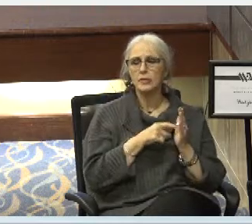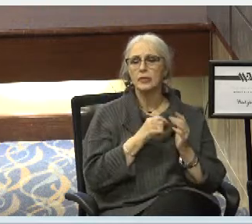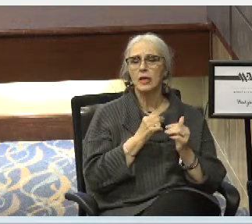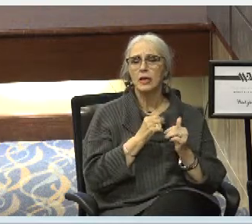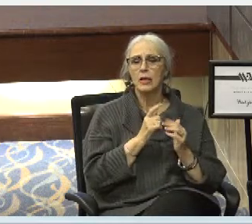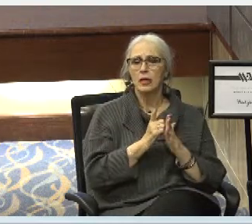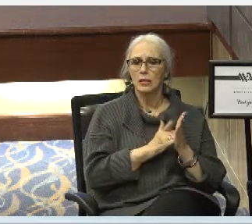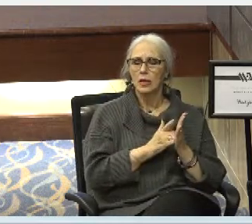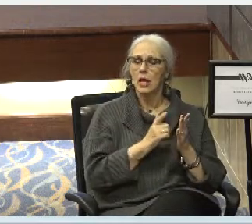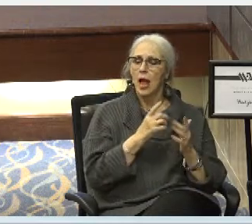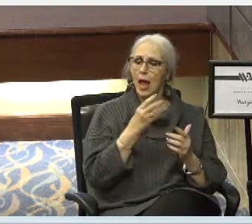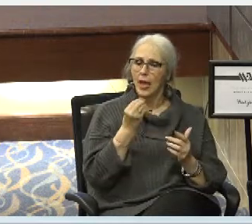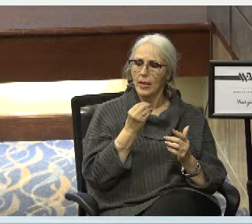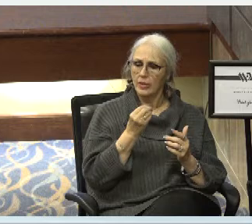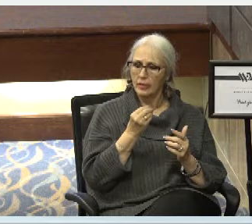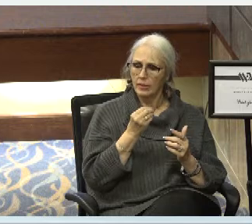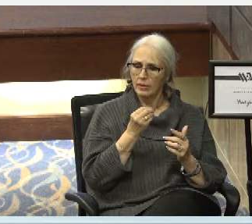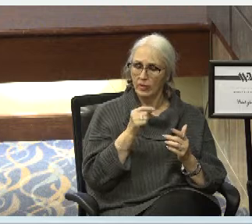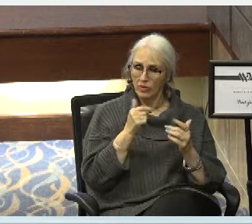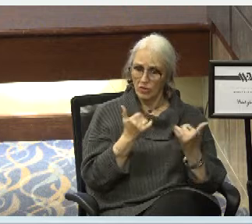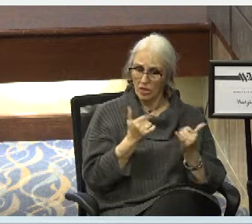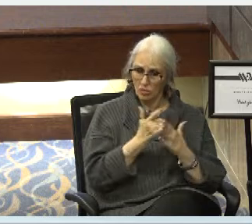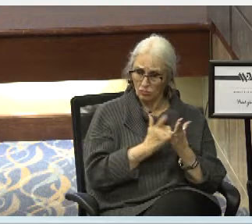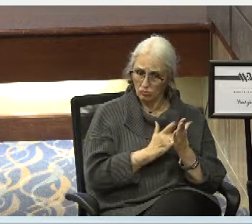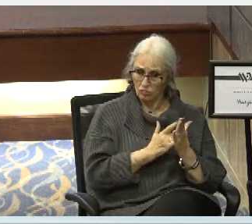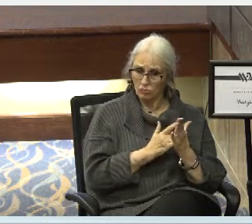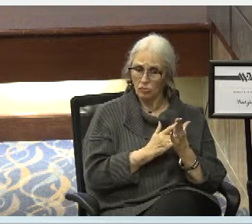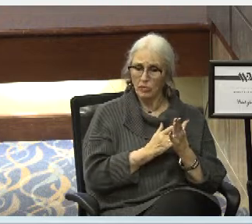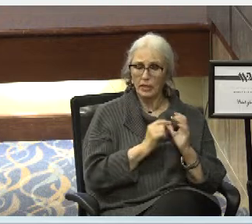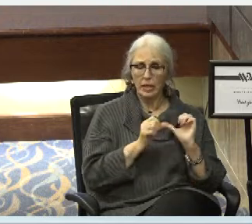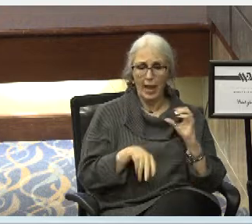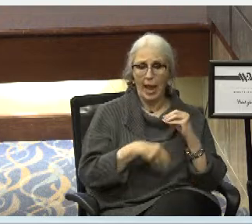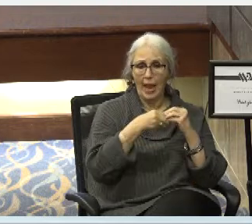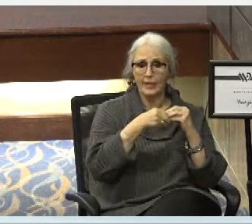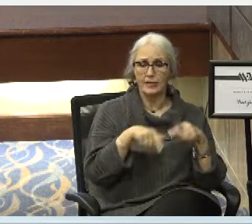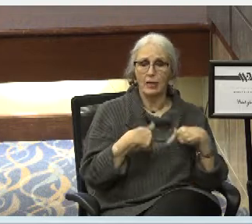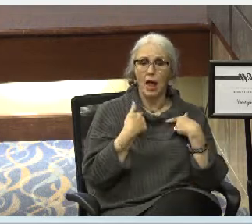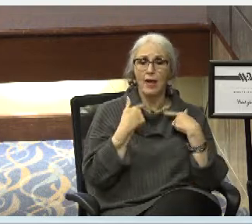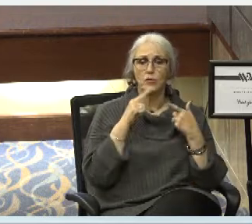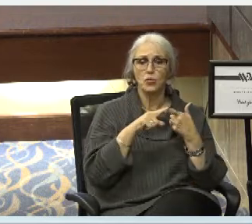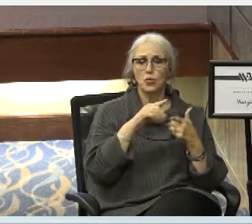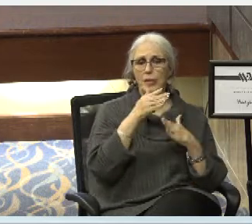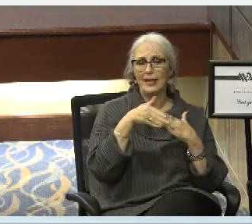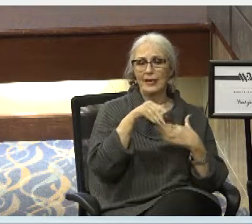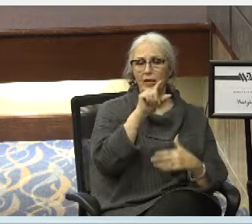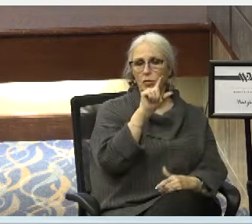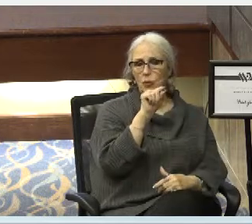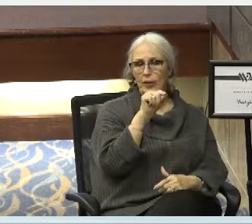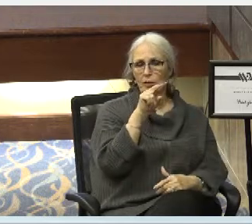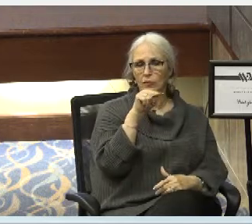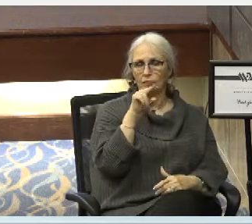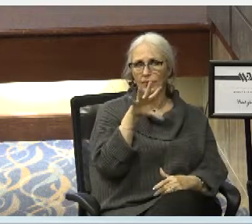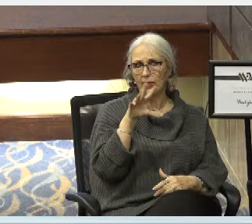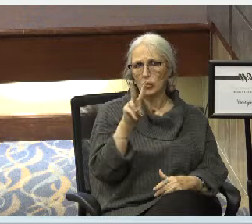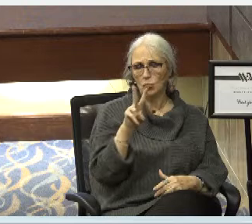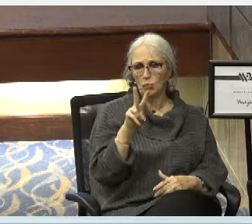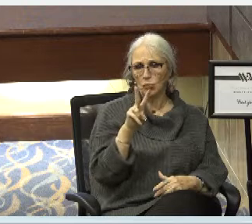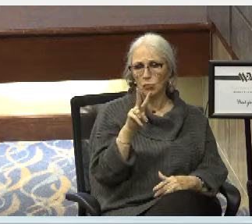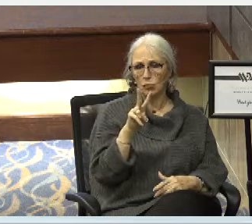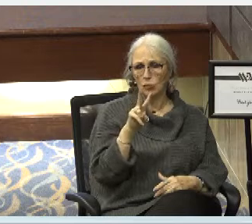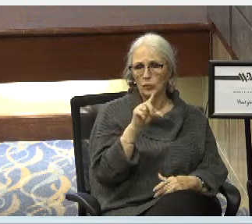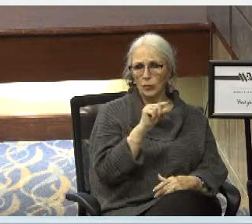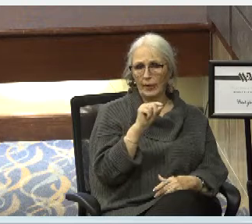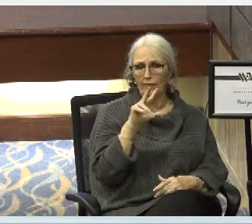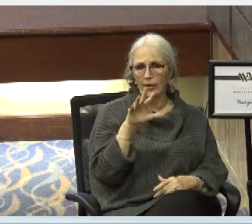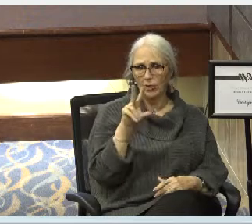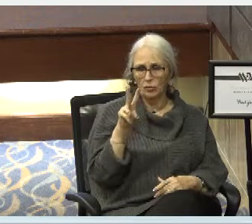as you'll recall. And this ordinance extends the life of the Tiff until the end of 2052. Updates the project plan for